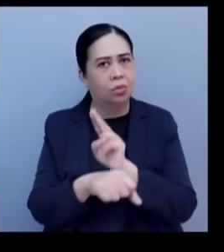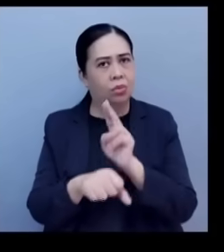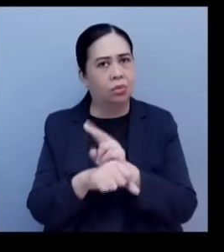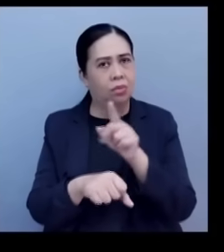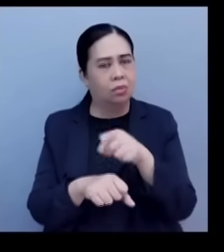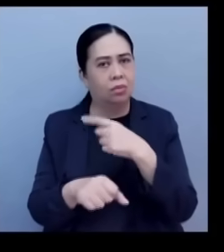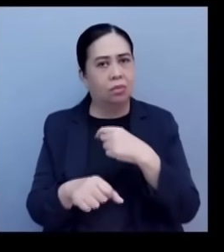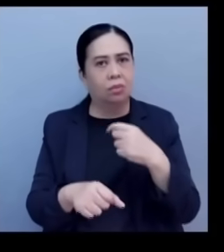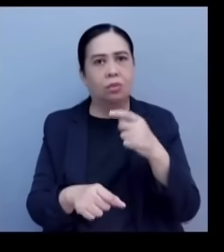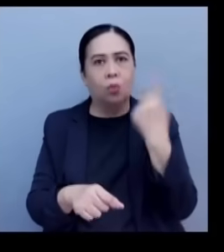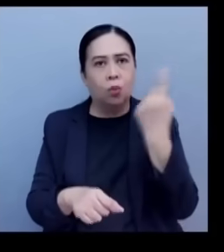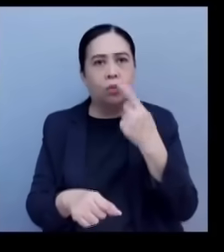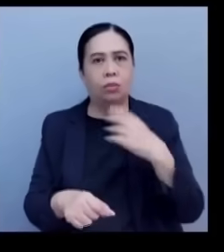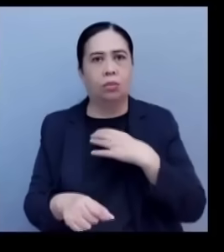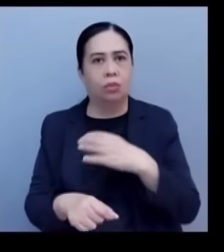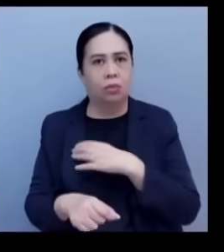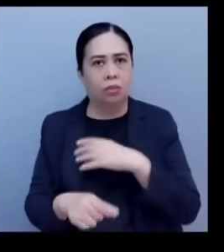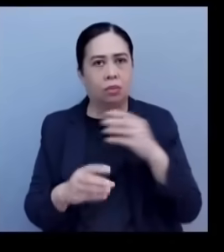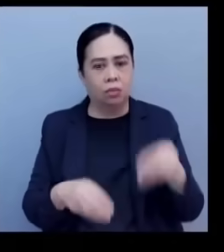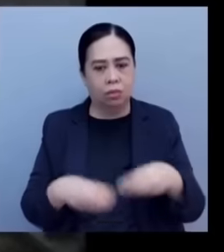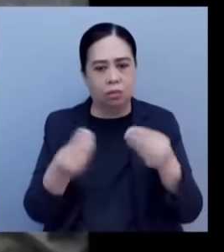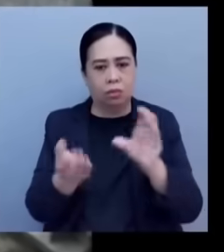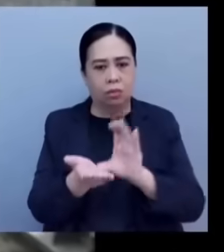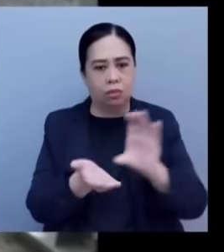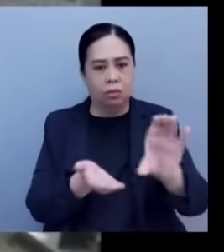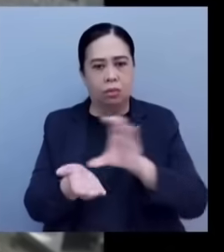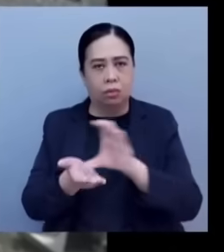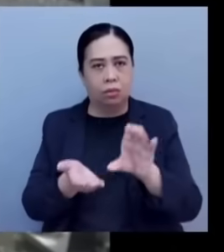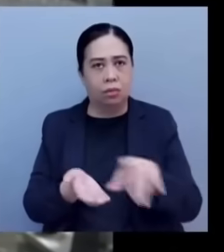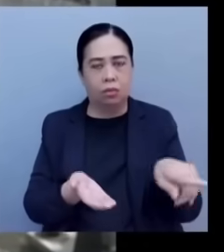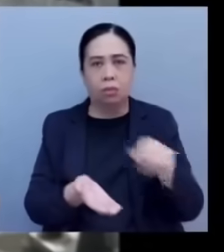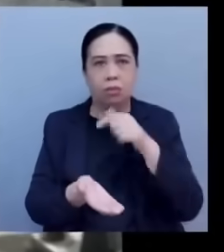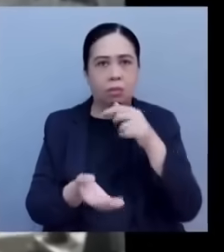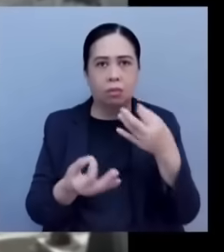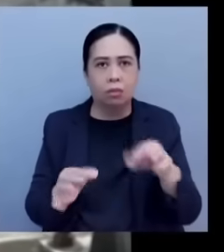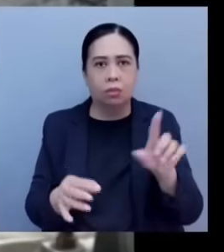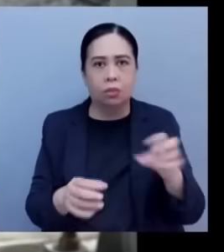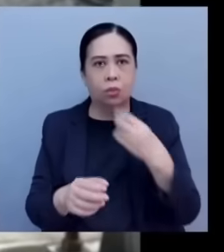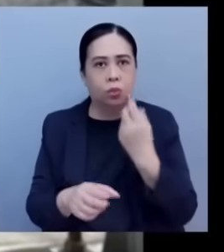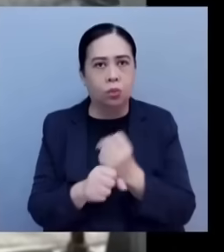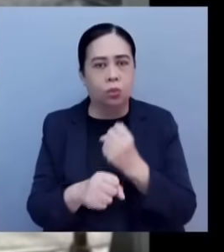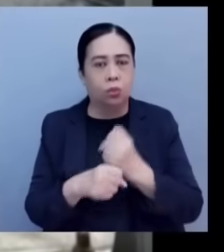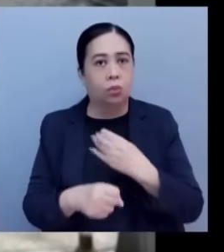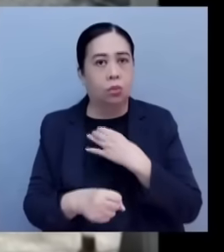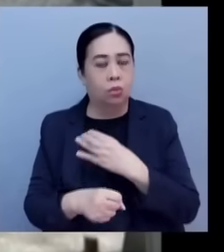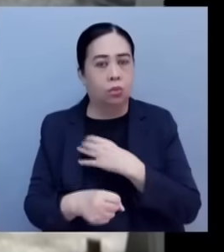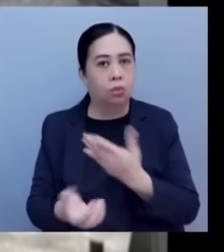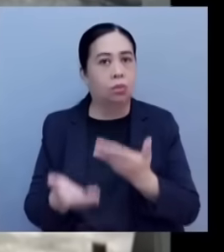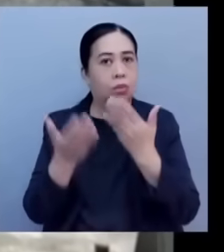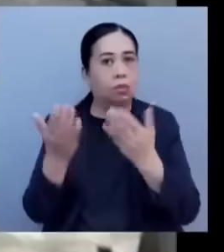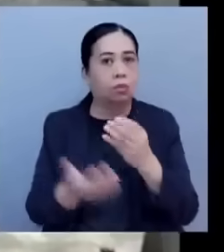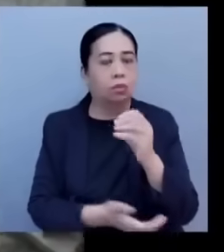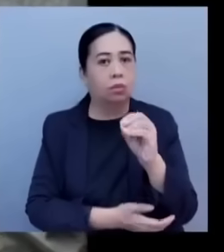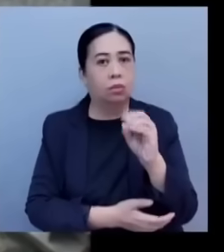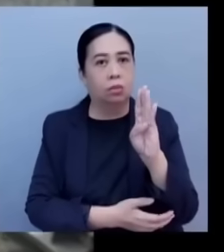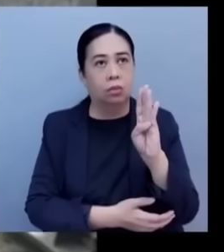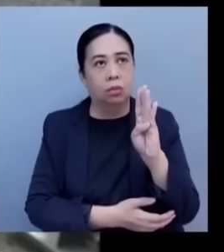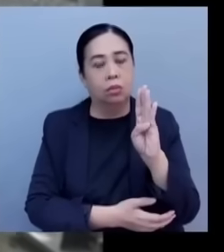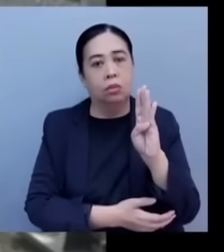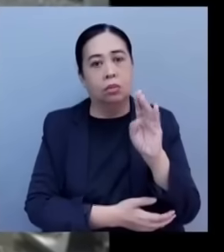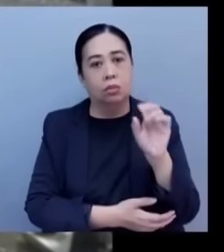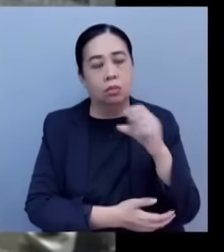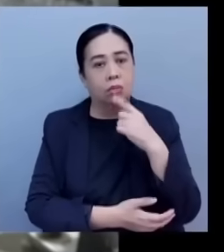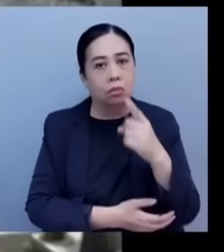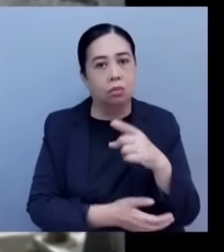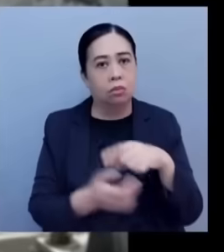Congress to create and fund an item that has not been done by Congress itself. The petitioners noted that the OES claimed that the confidential